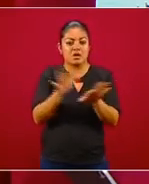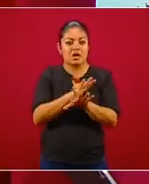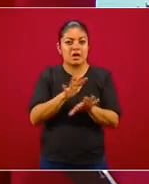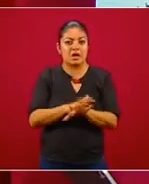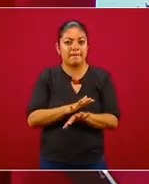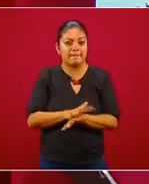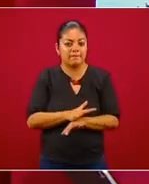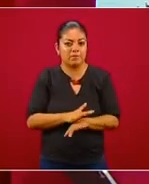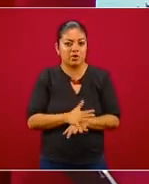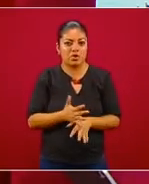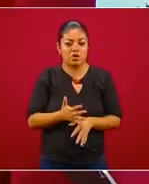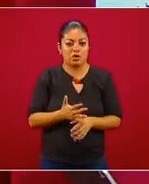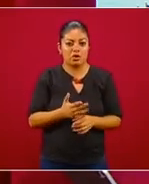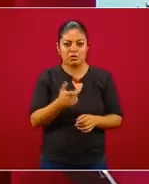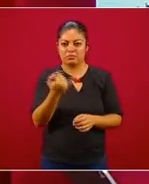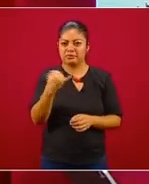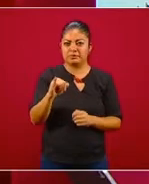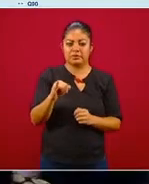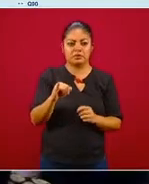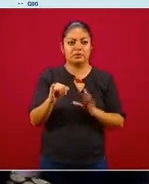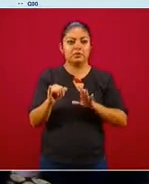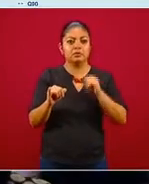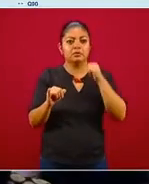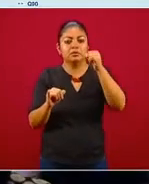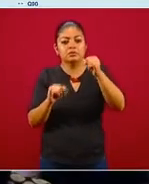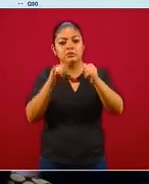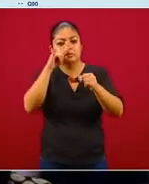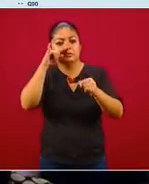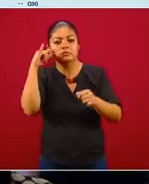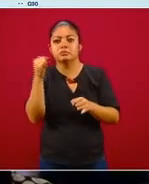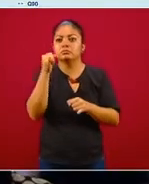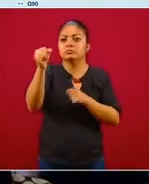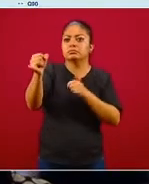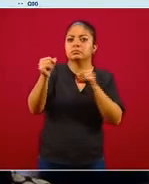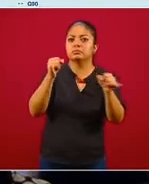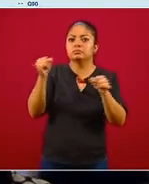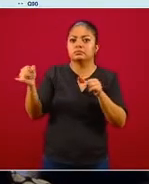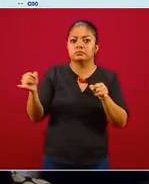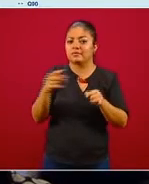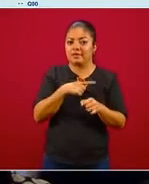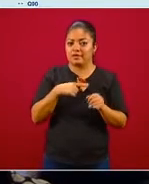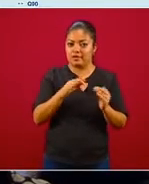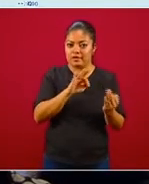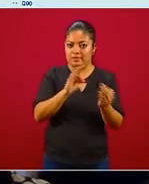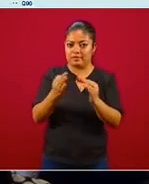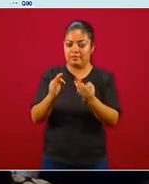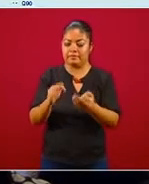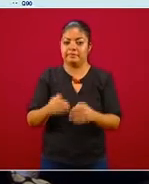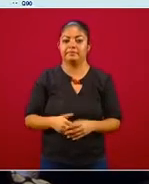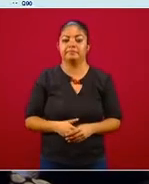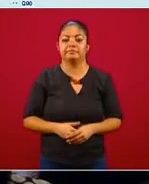quite add up. So sometimes we have some dispersion of different cases.